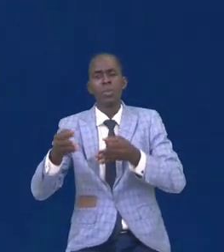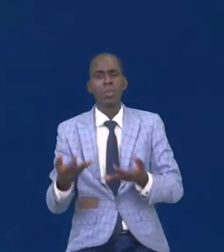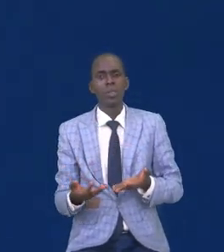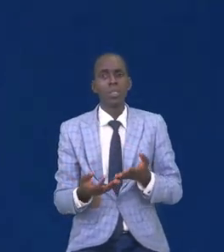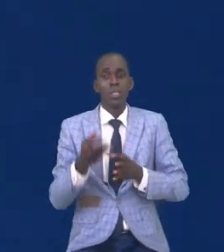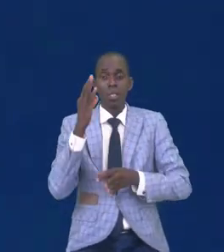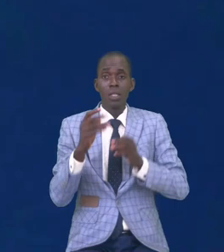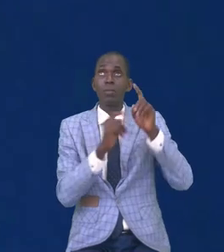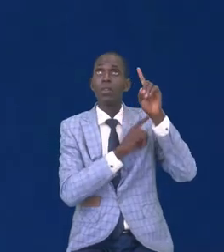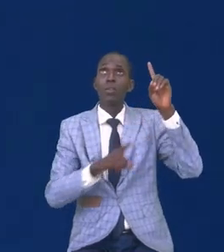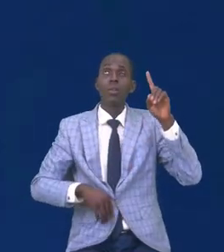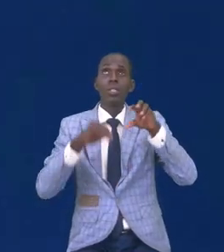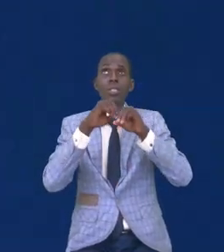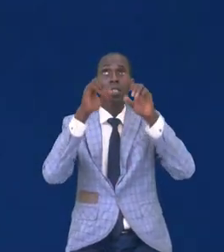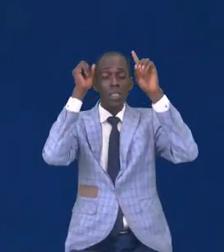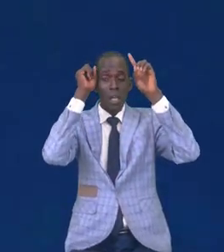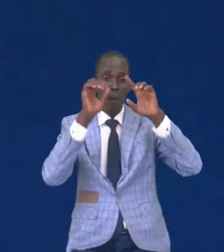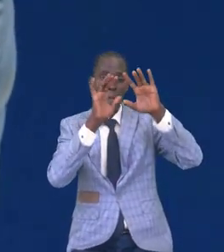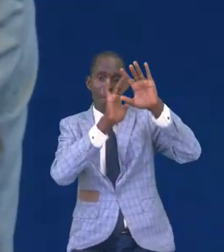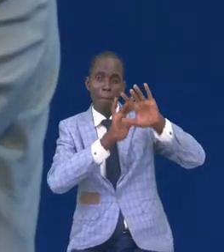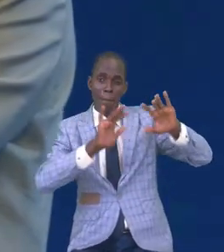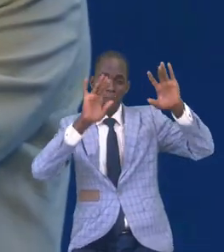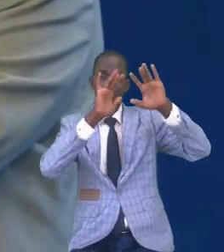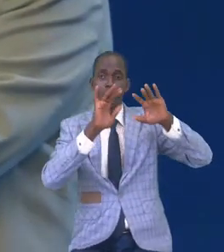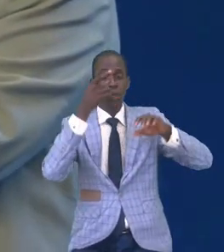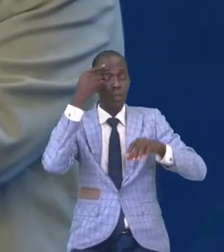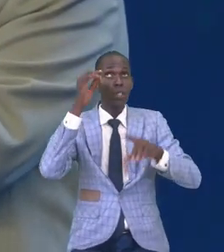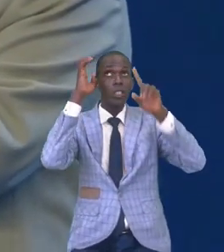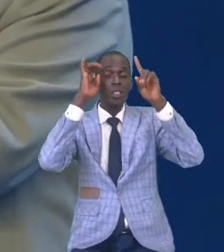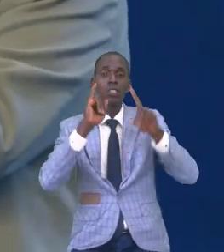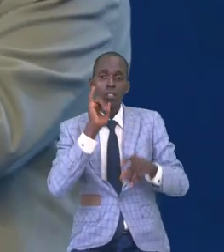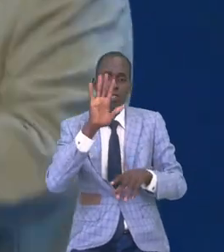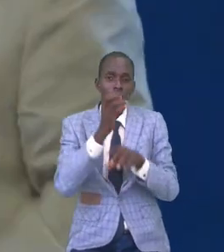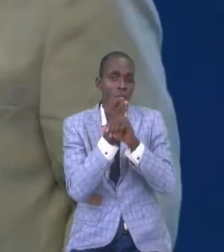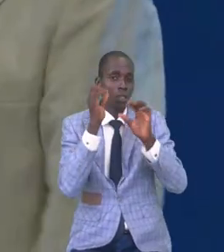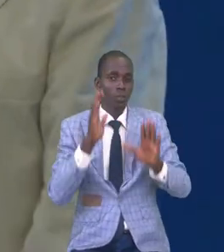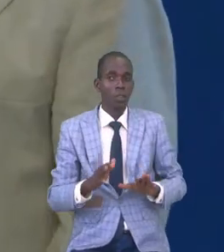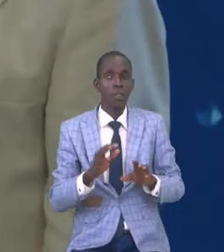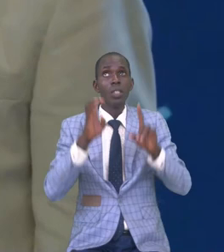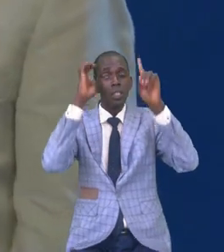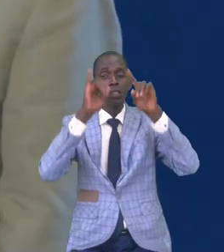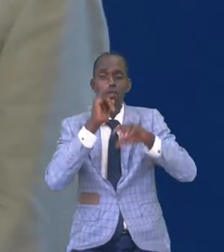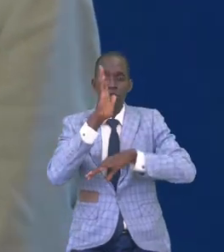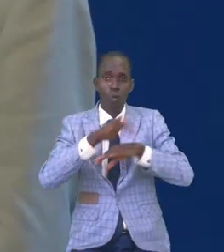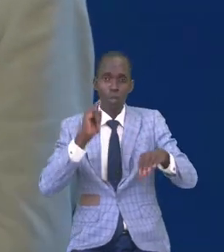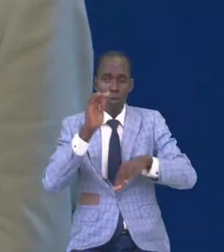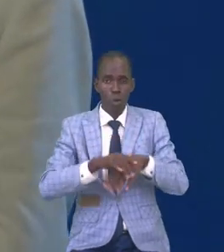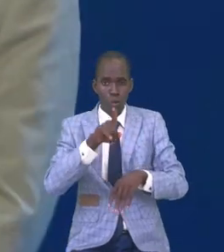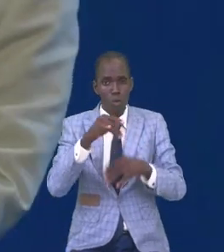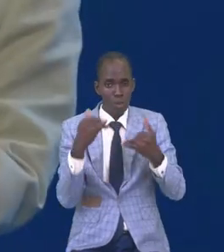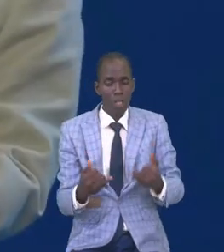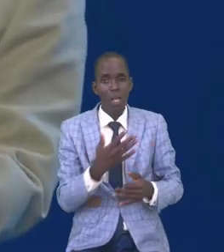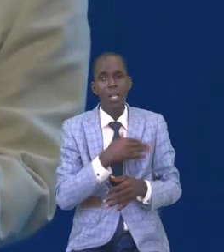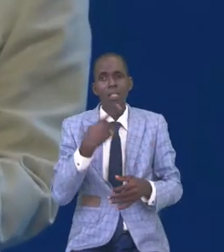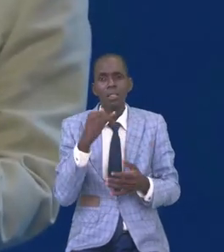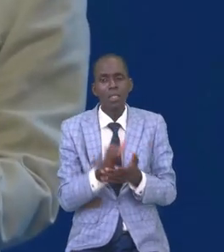his mercy, because he is your Savior and is calling upon you now, and he says,